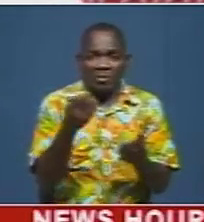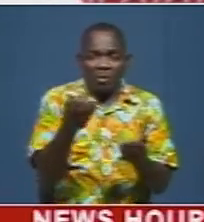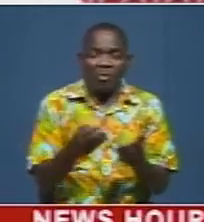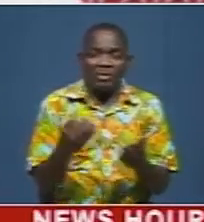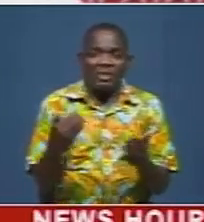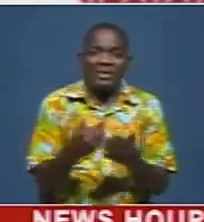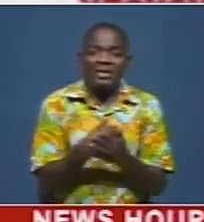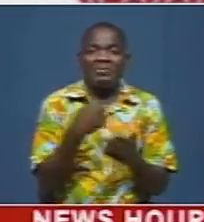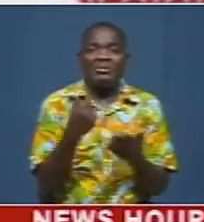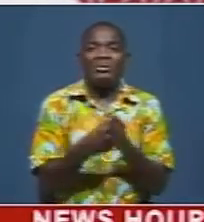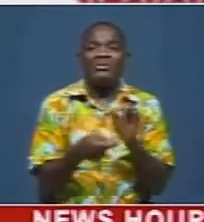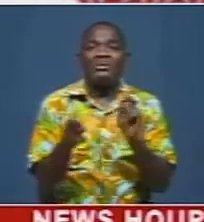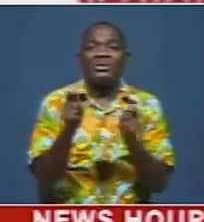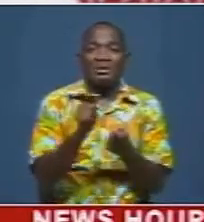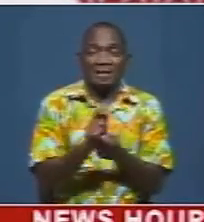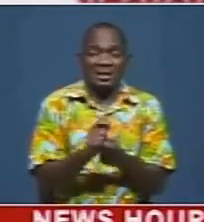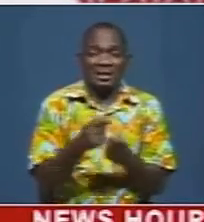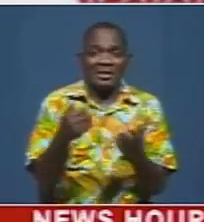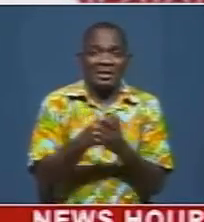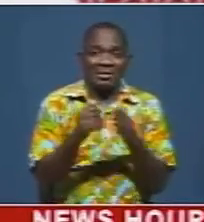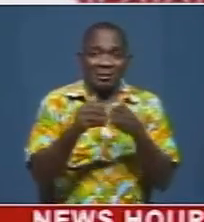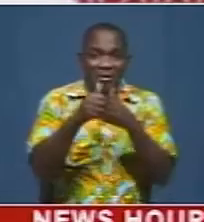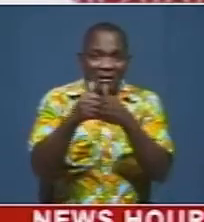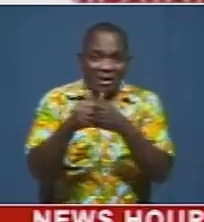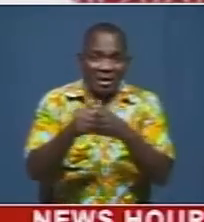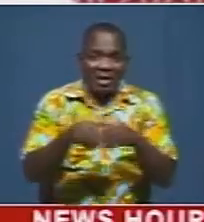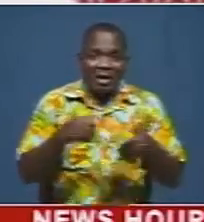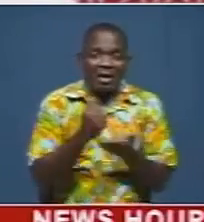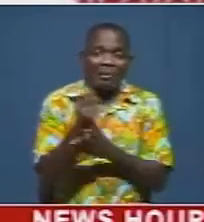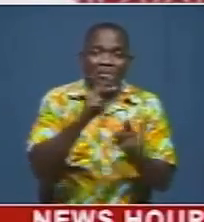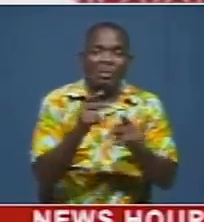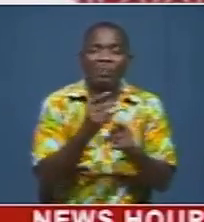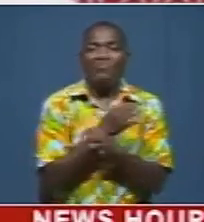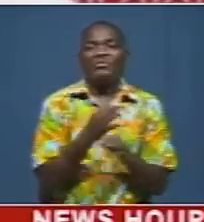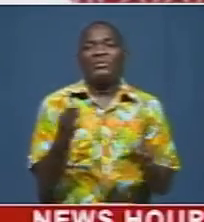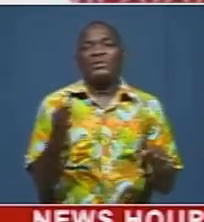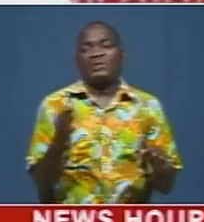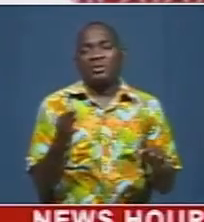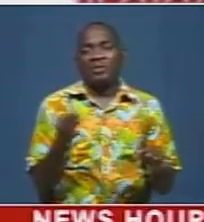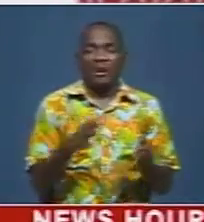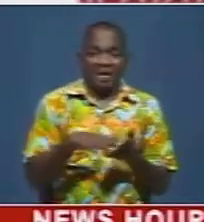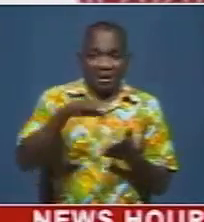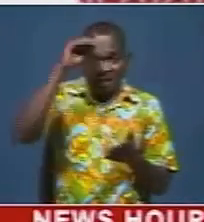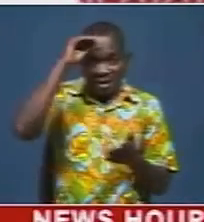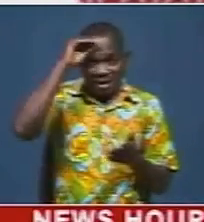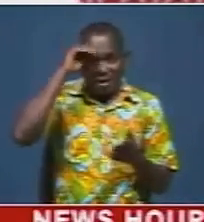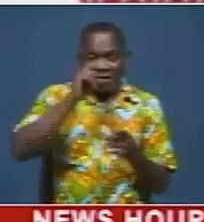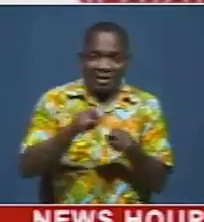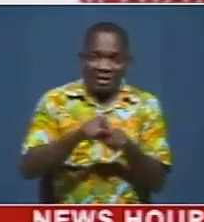dreams. A new kind of leadership that gives people the freedom to grow and learn and